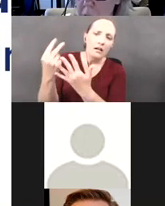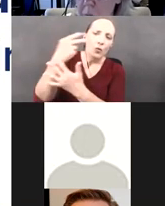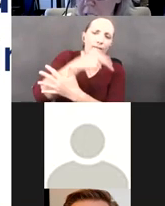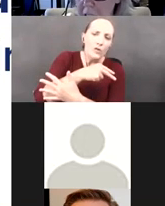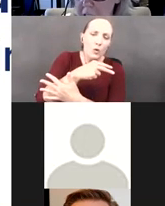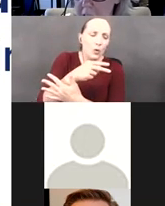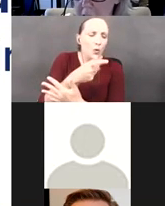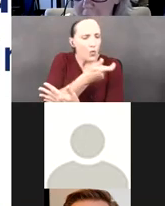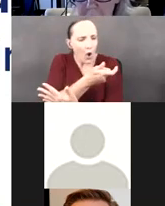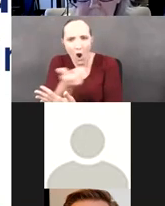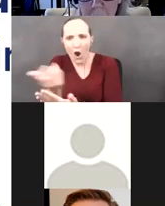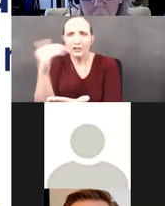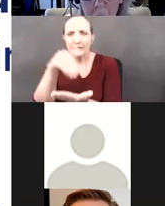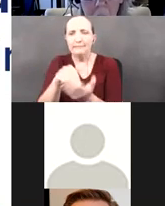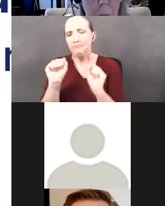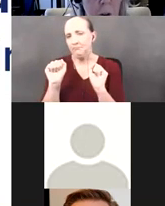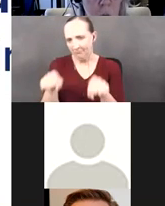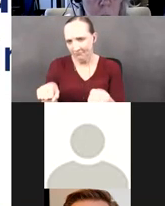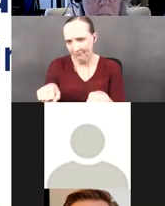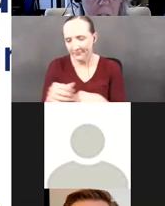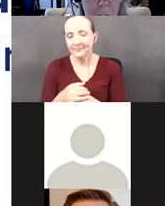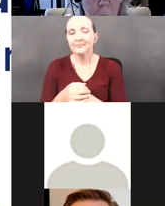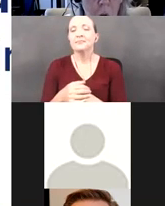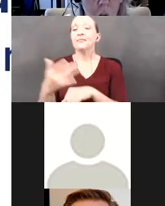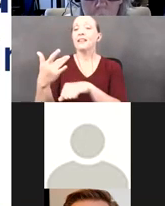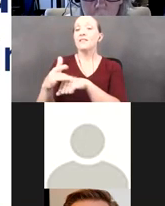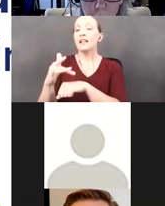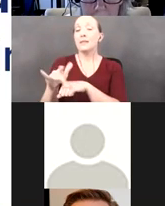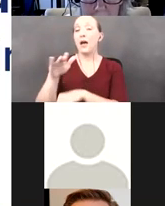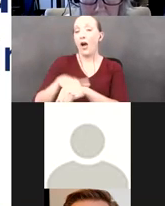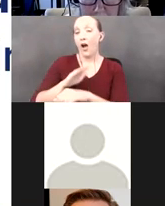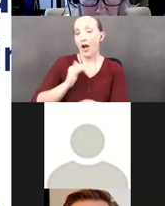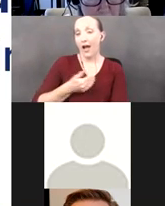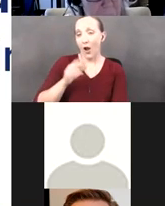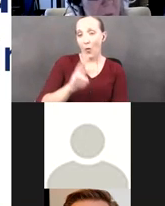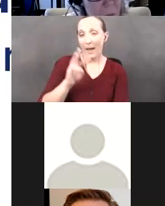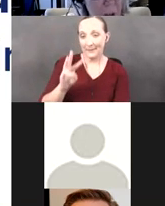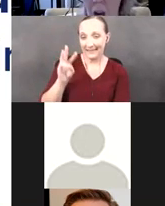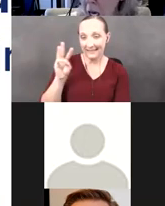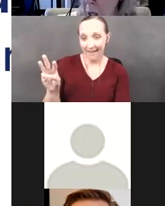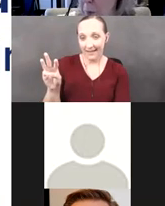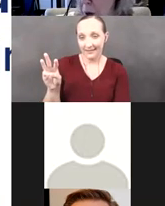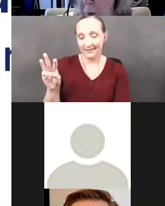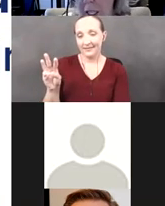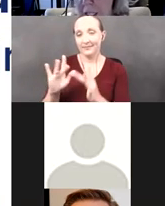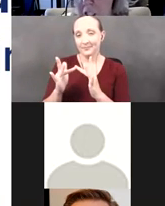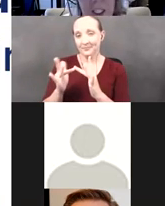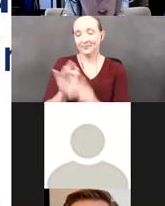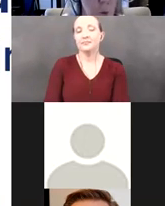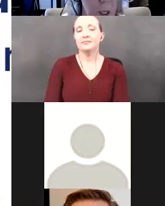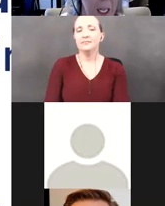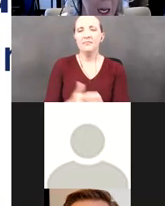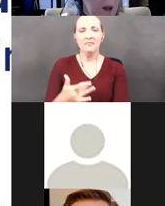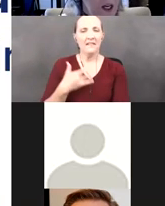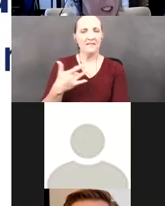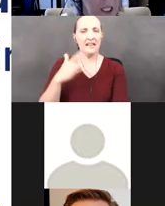that was repasar la presented today, información que se presentó those hoy, will be available on ahí our estarán website disponibles en la página web. probably later this